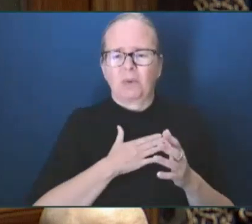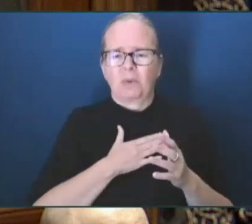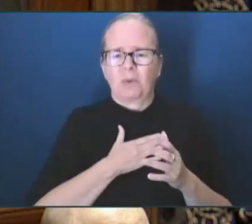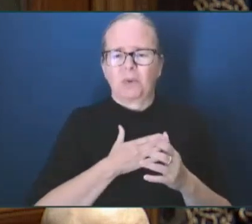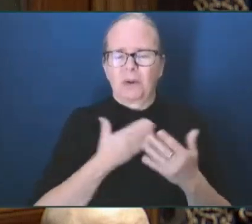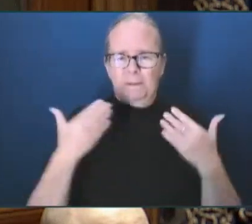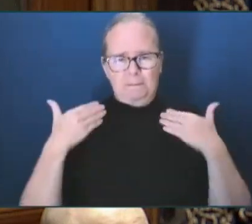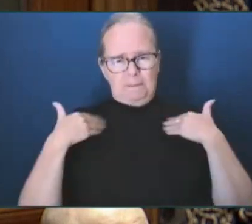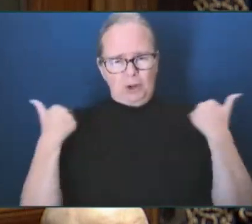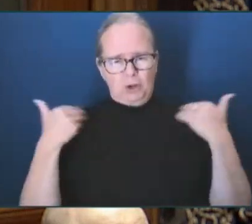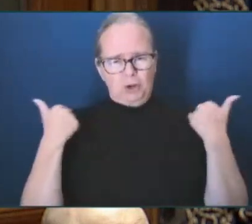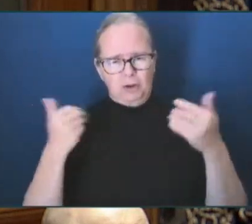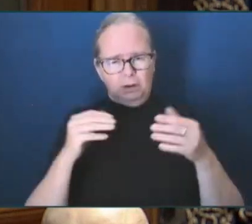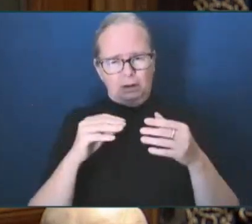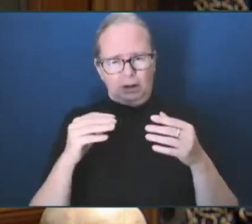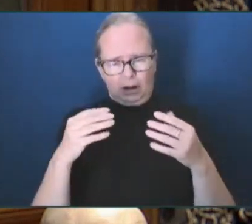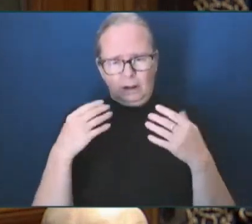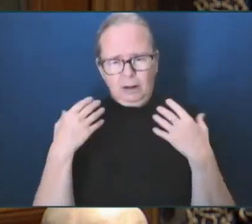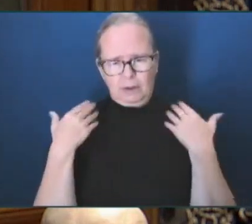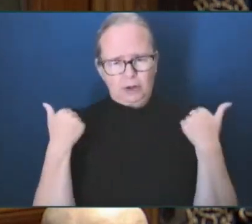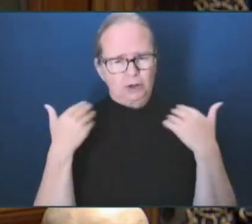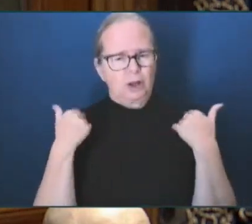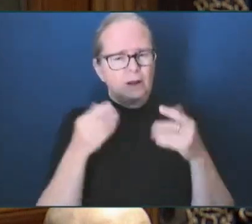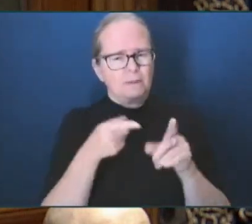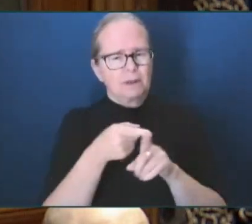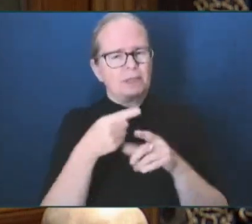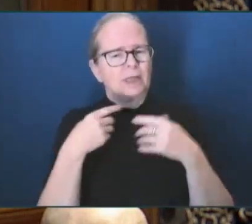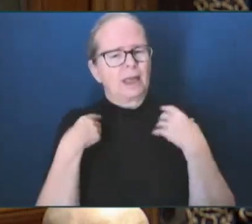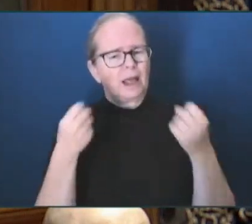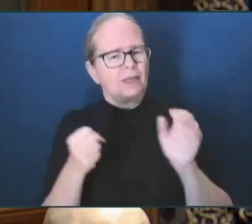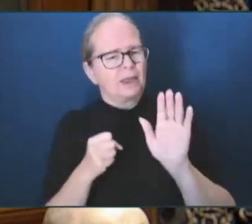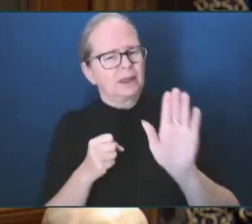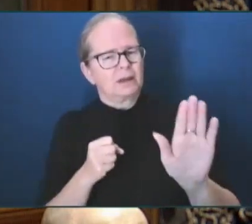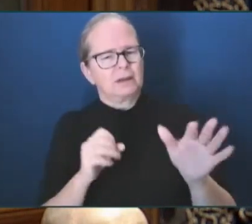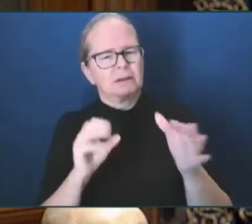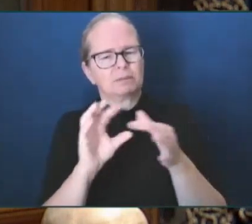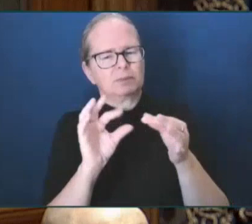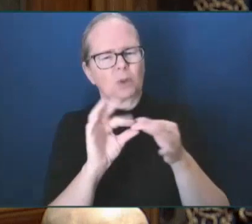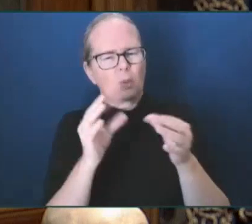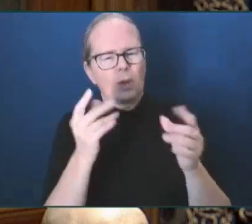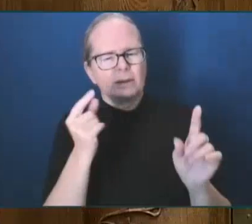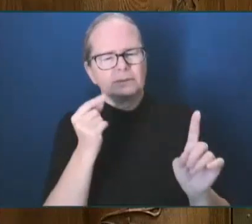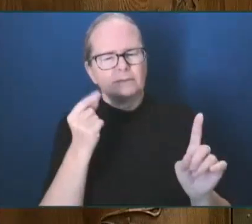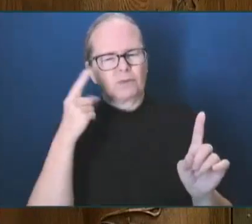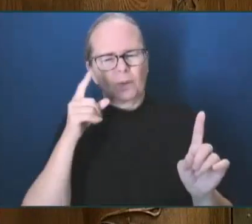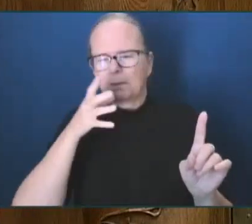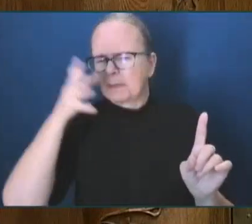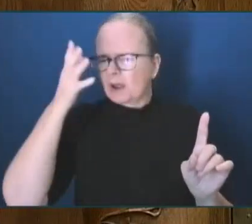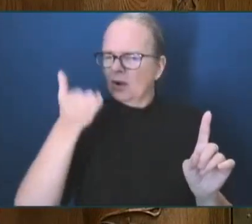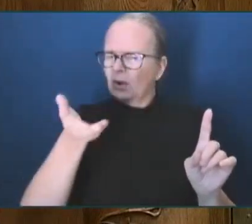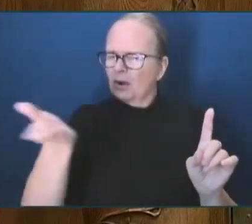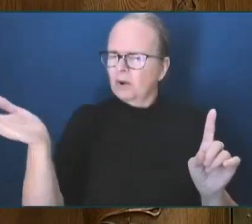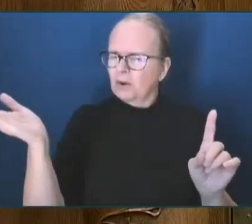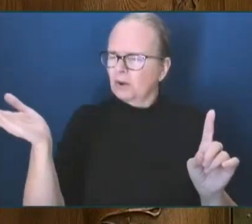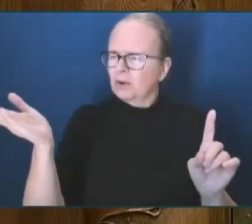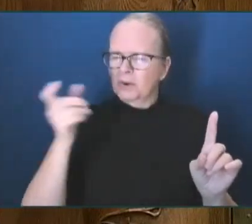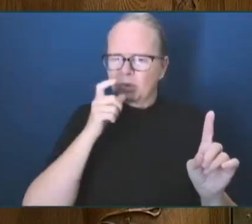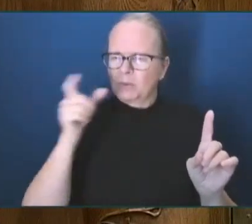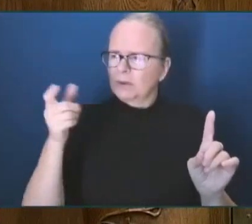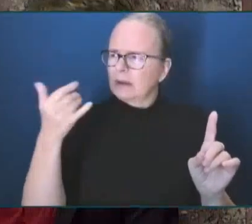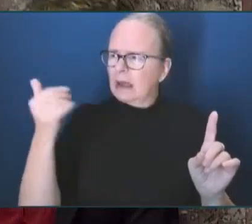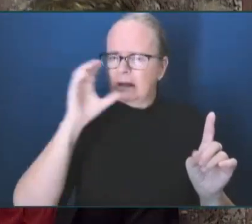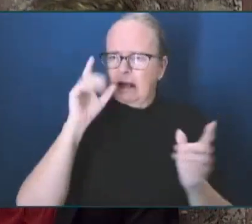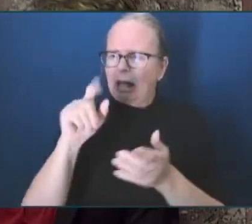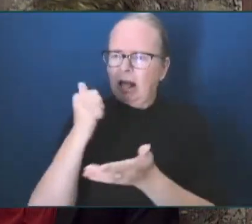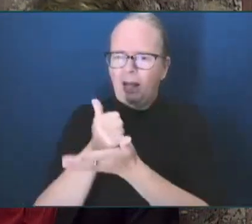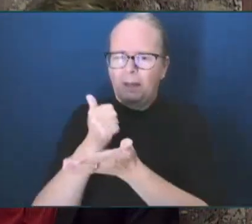for their elders, and for their children in our healthcare system right now? Minister of Health. Well, thank you, Honourable